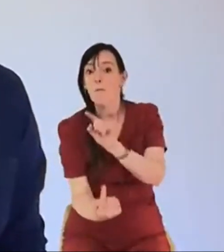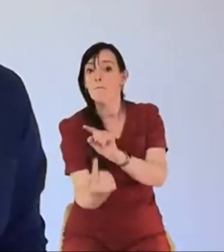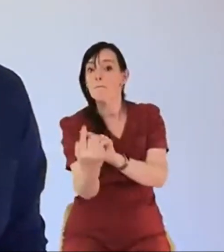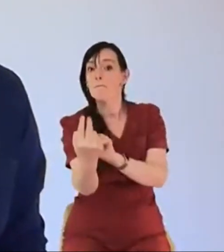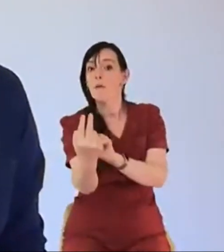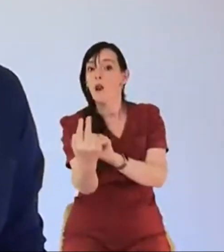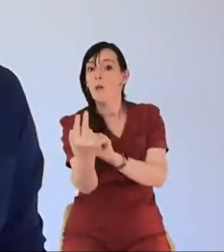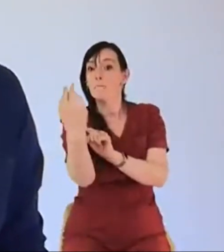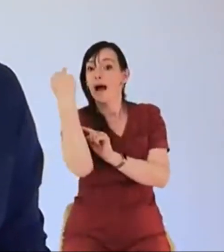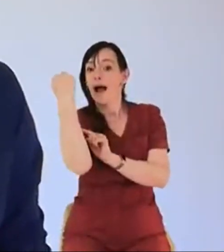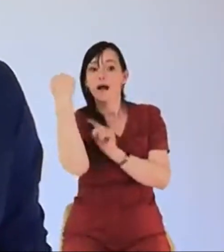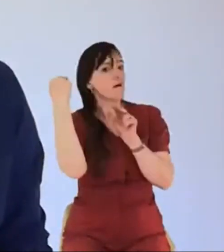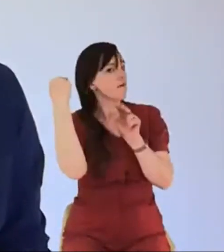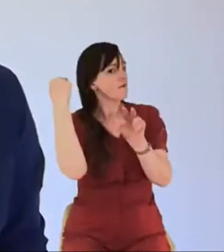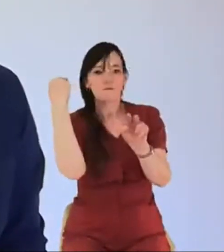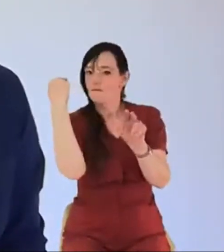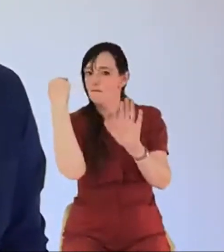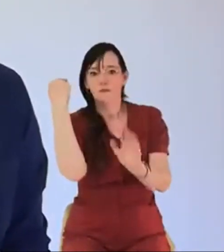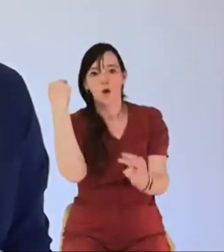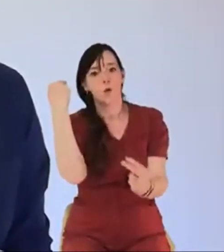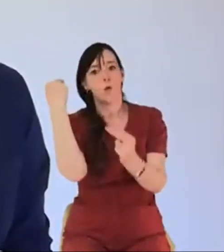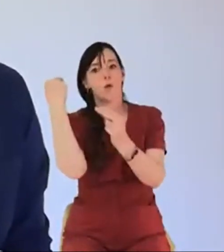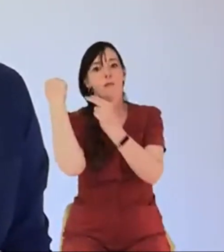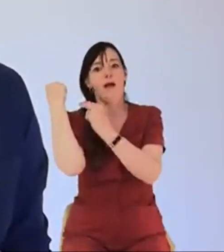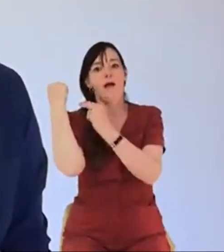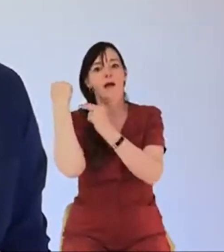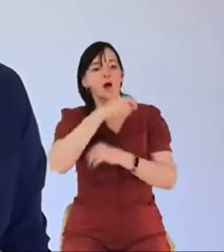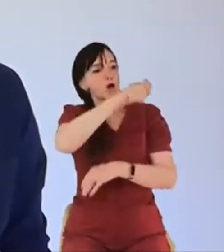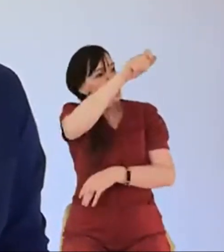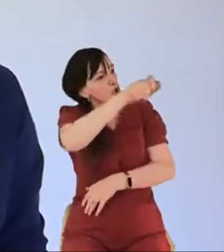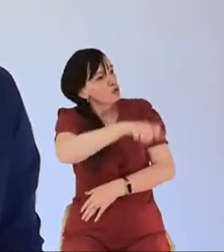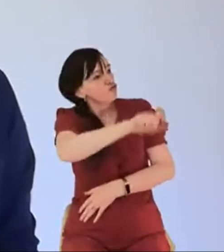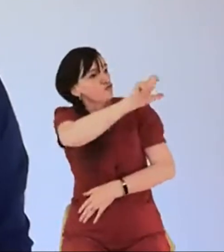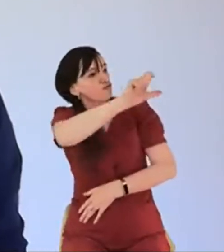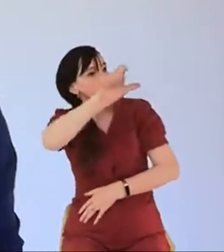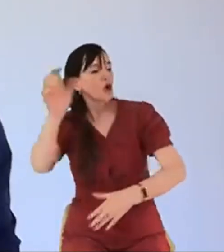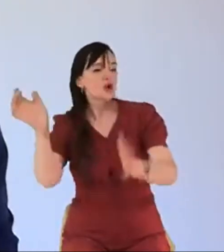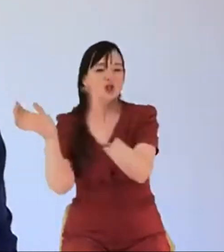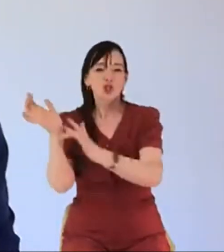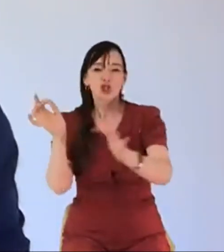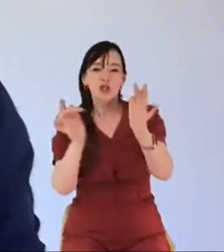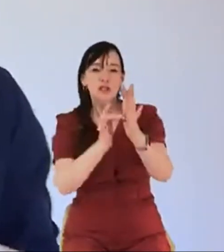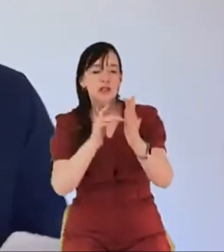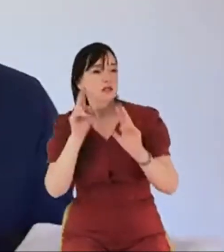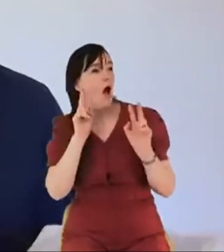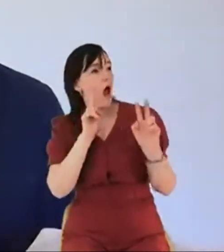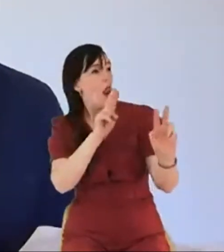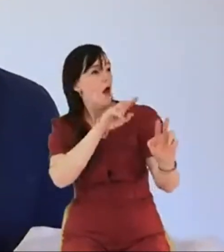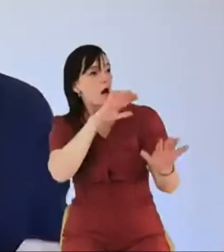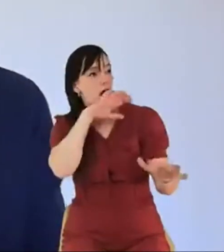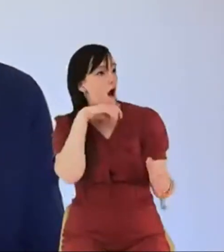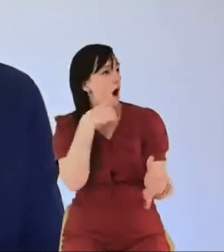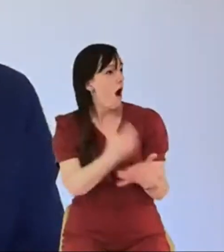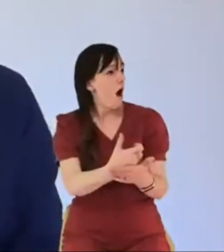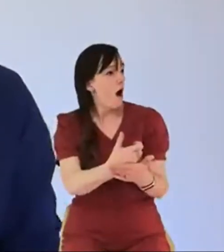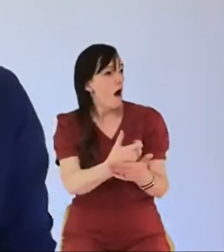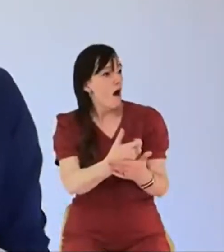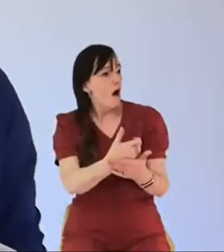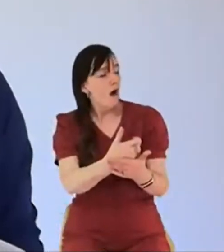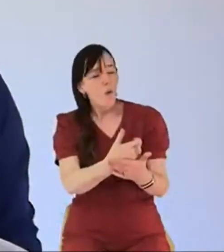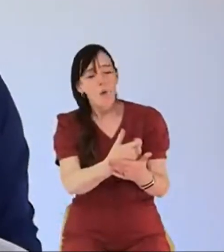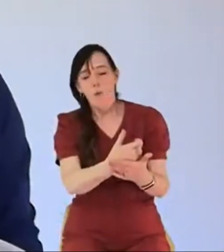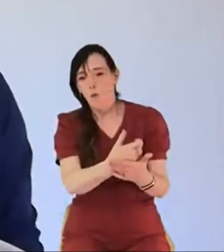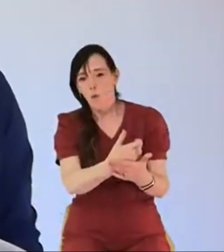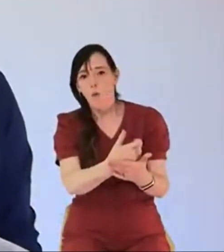look at jesus see a love that is prepared to lay down its life for you